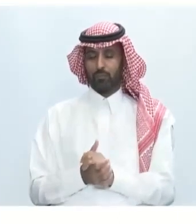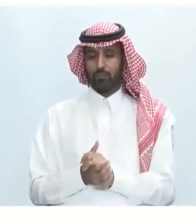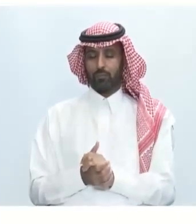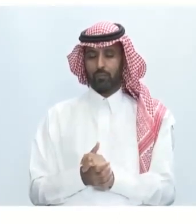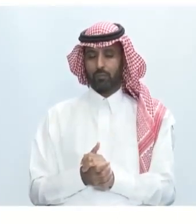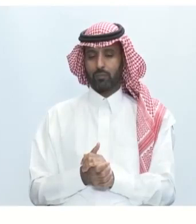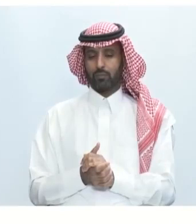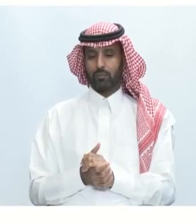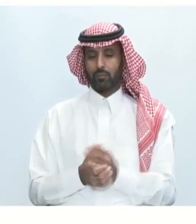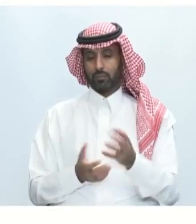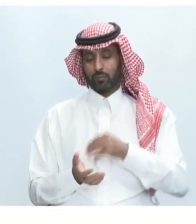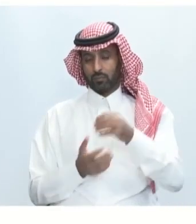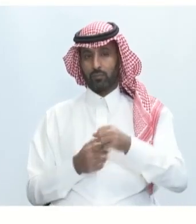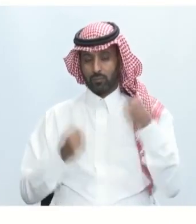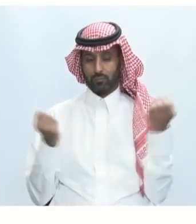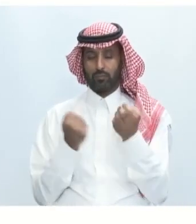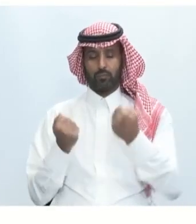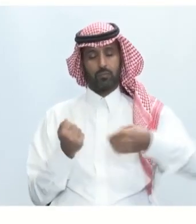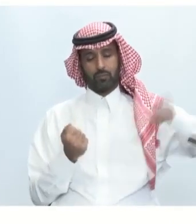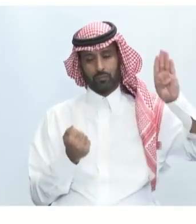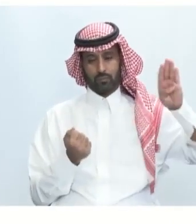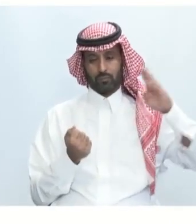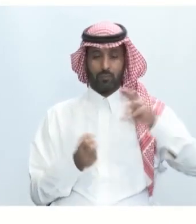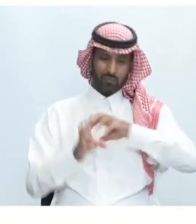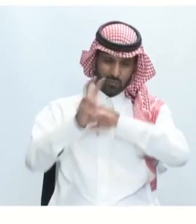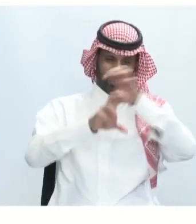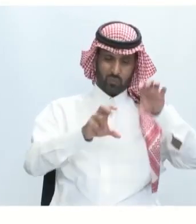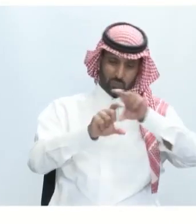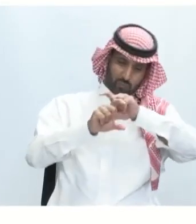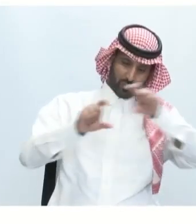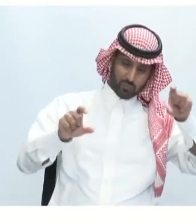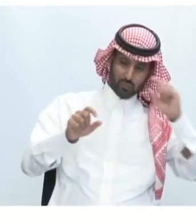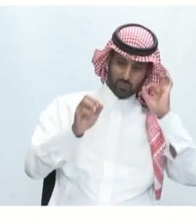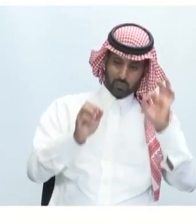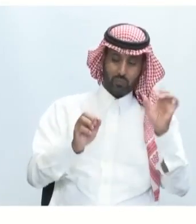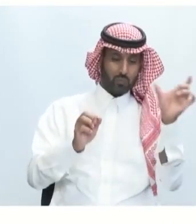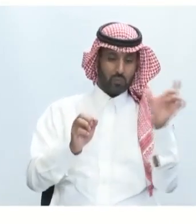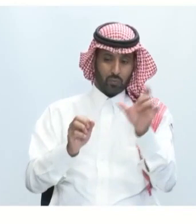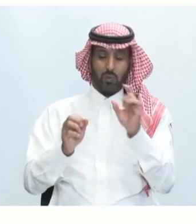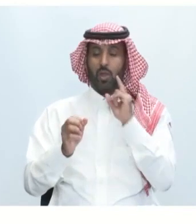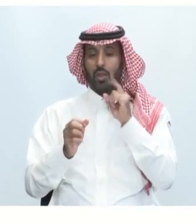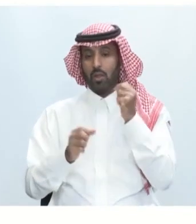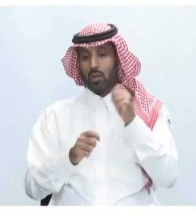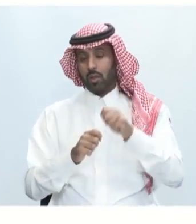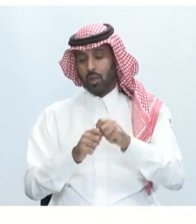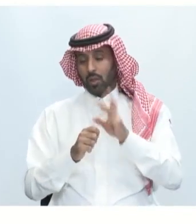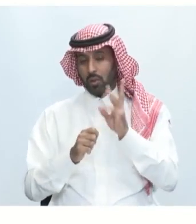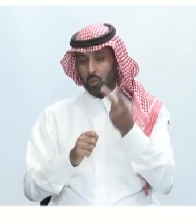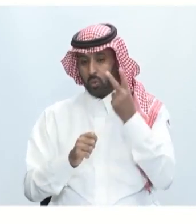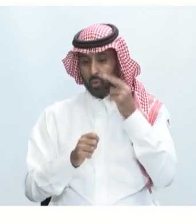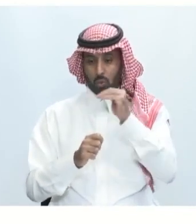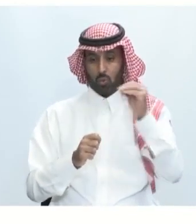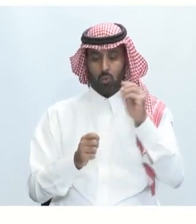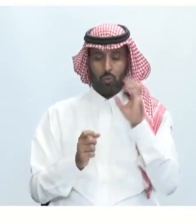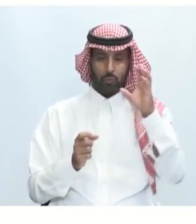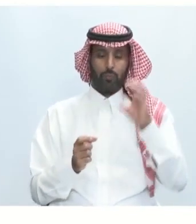again. Jumping to exercise B, rearrange the words to create two sentences. So we'll be rearranging the words